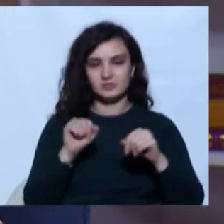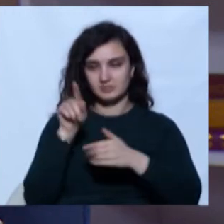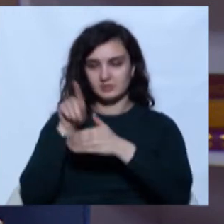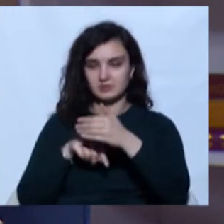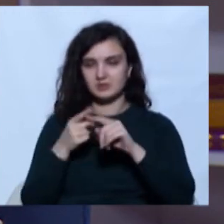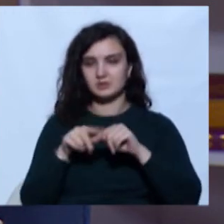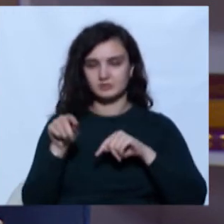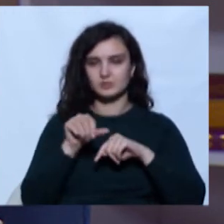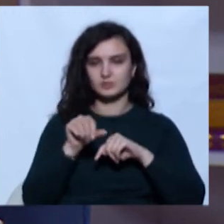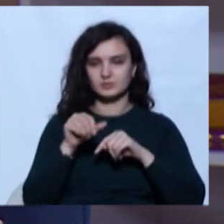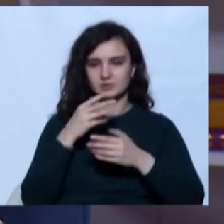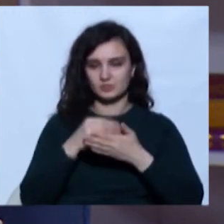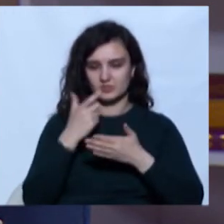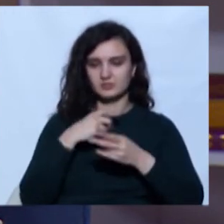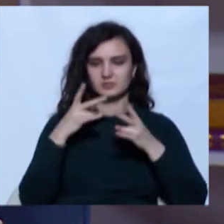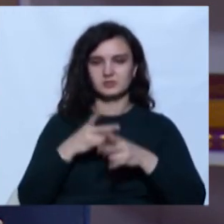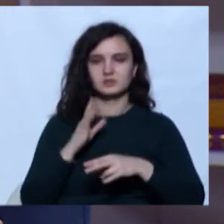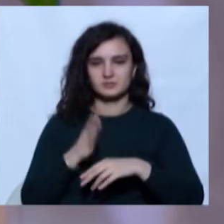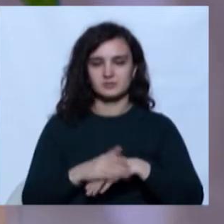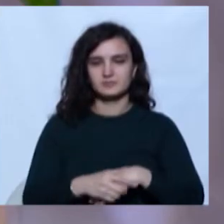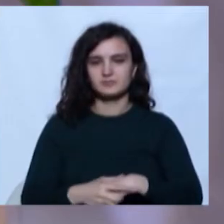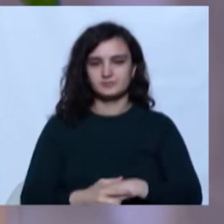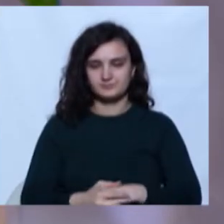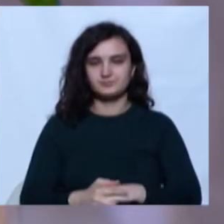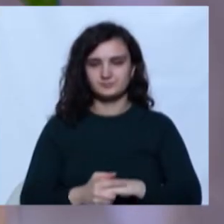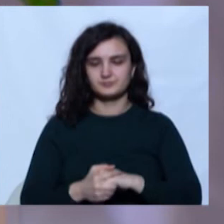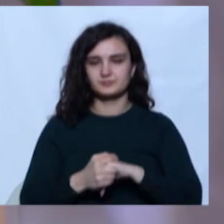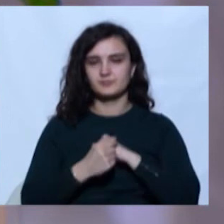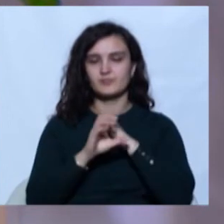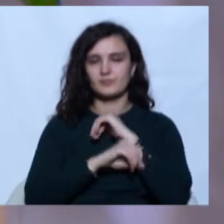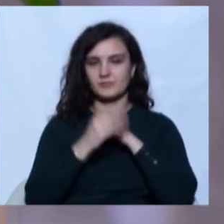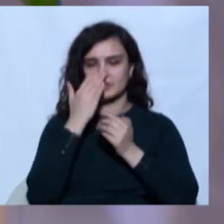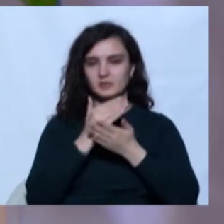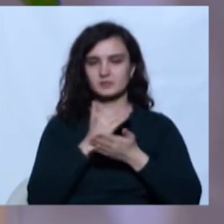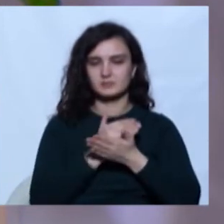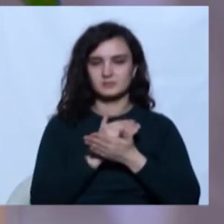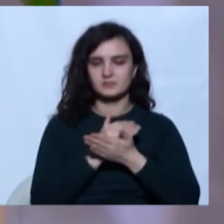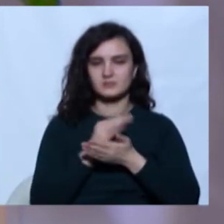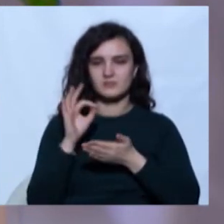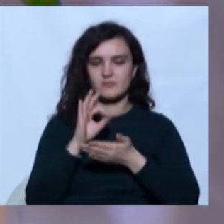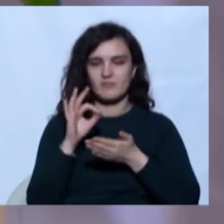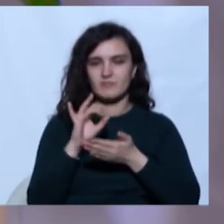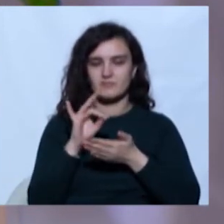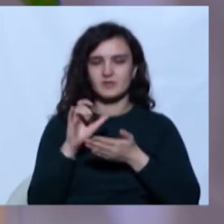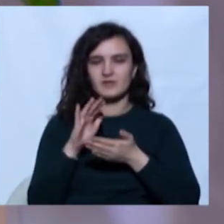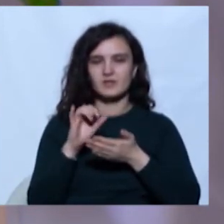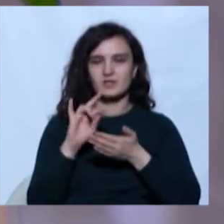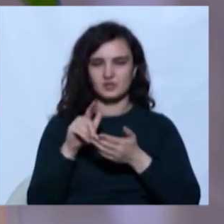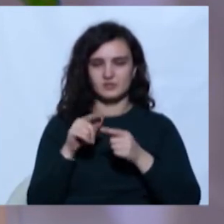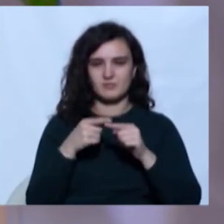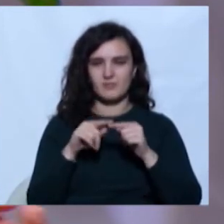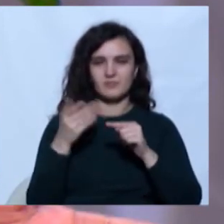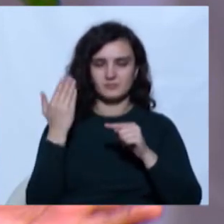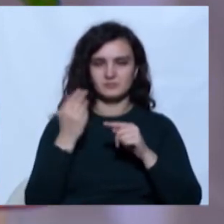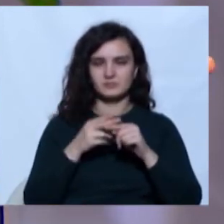cause further harm for yourself. And we have a final lesson as well, and it's about revenge. In the